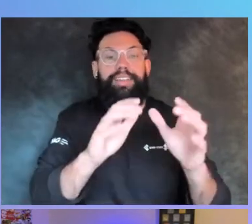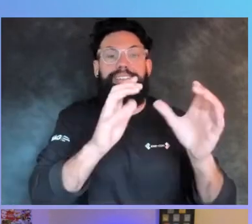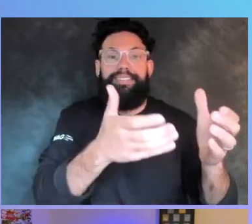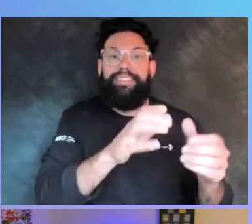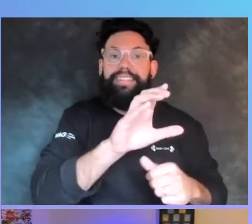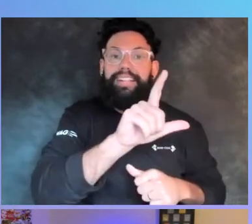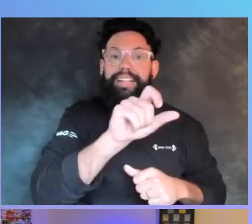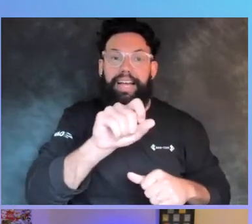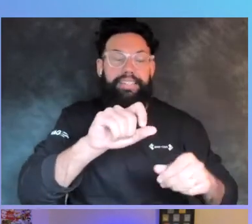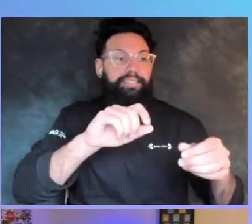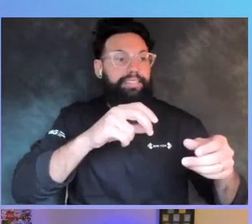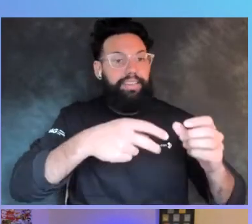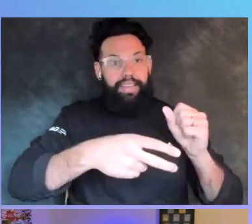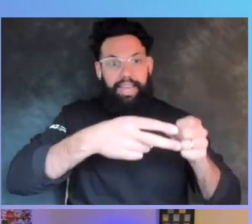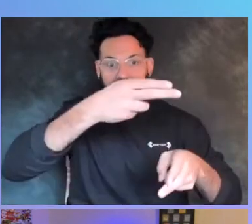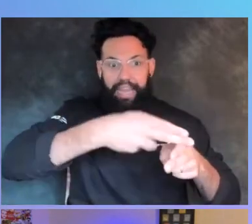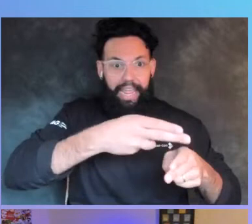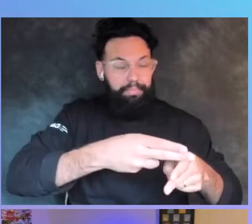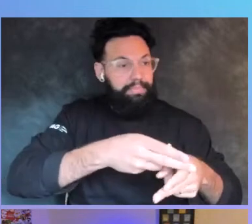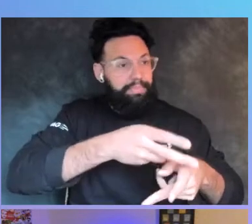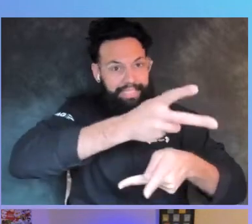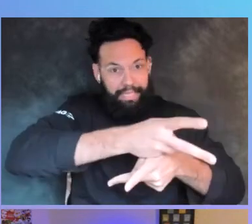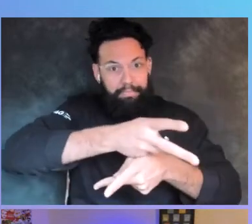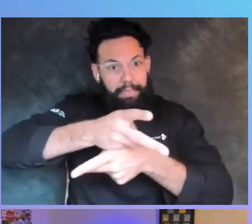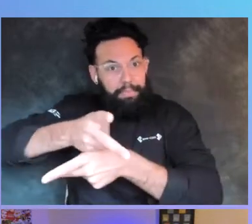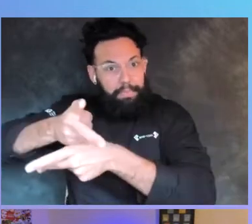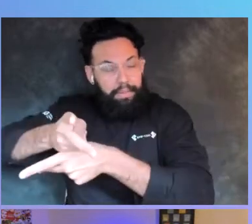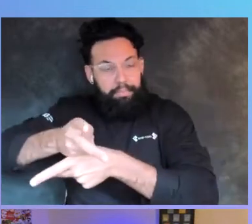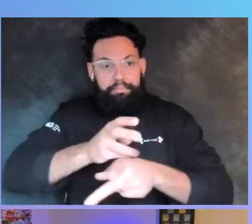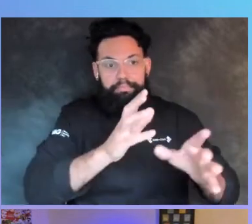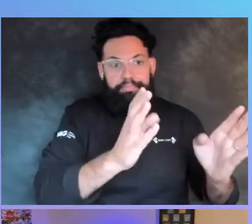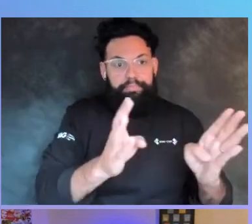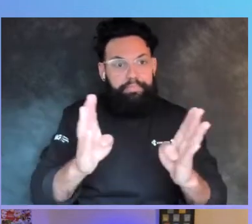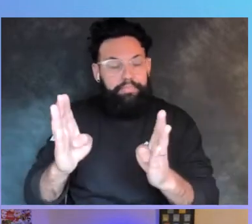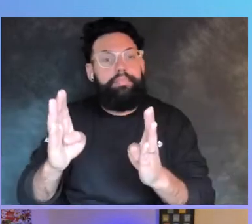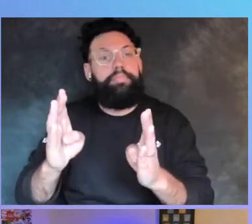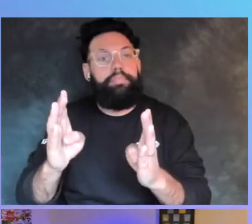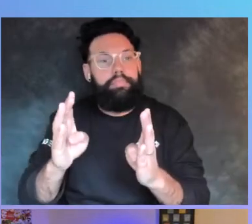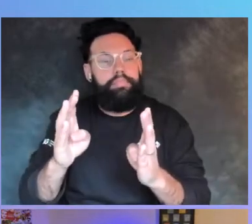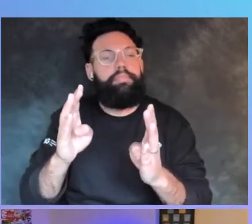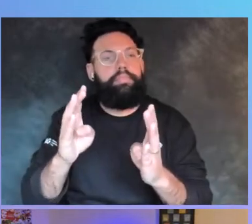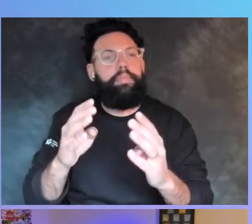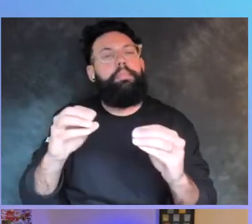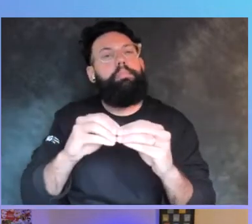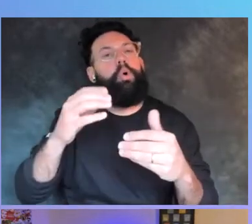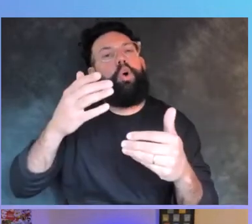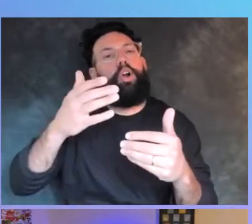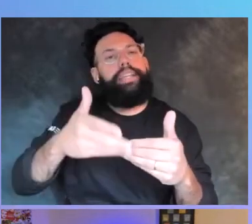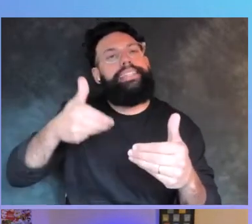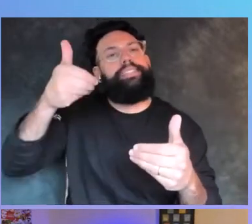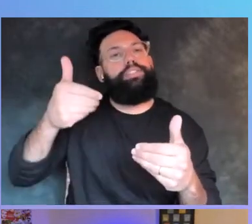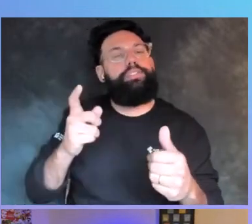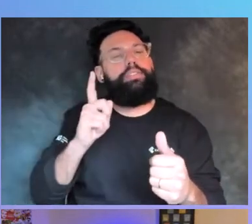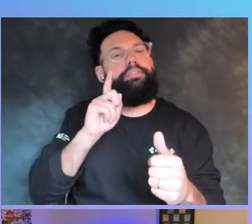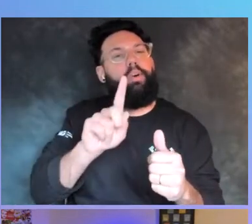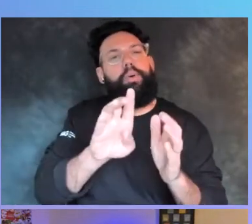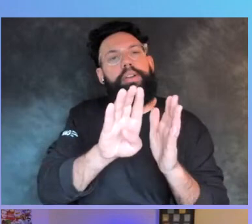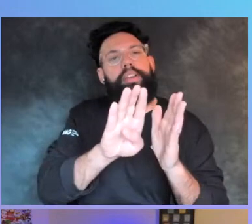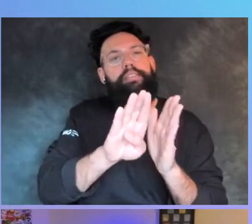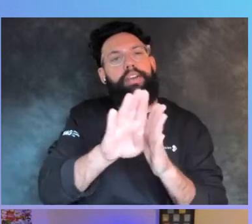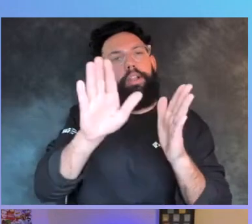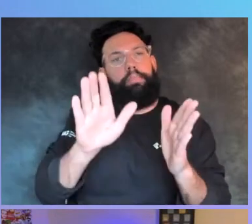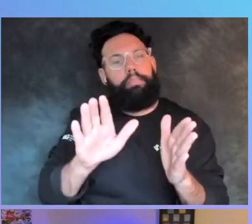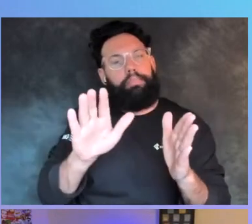the recommendations. That way, we're just easing that transition that a developer would need between the accessible code